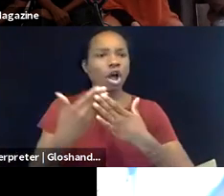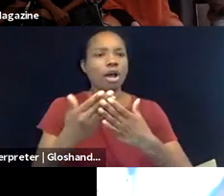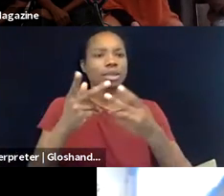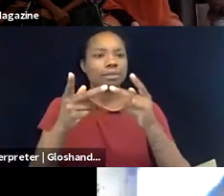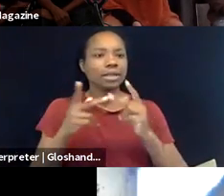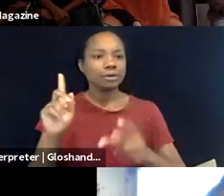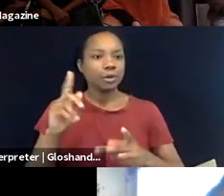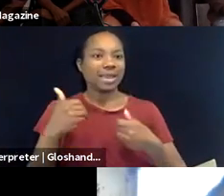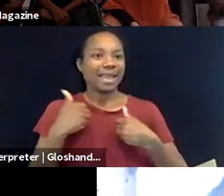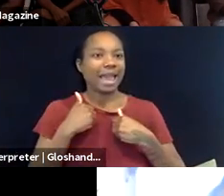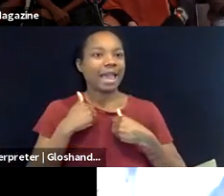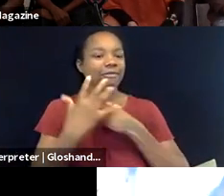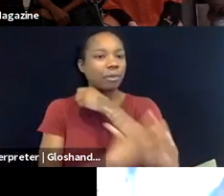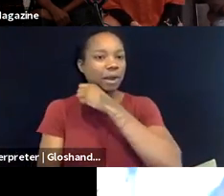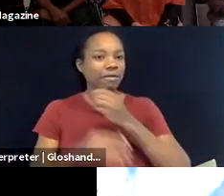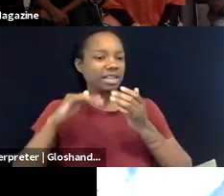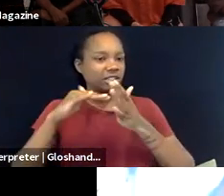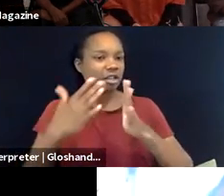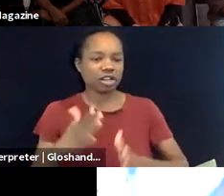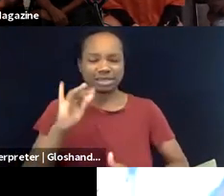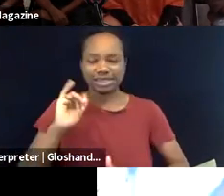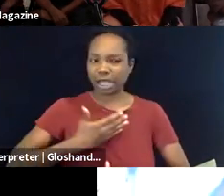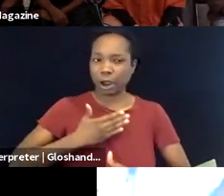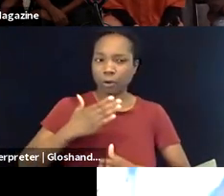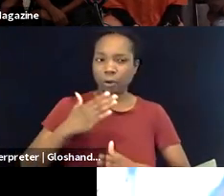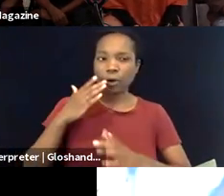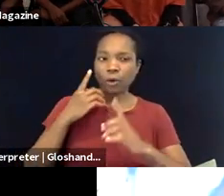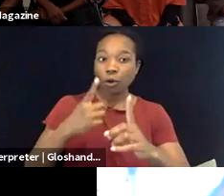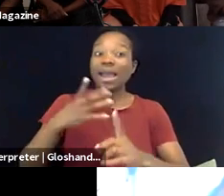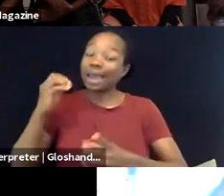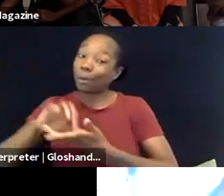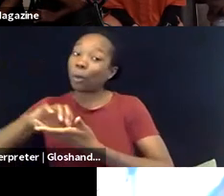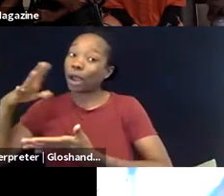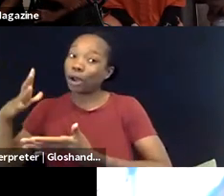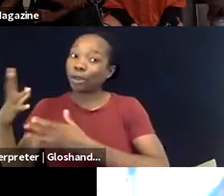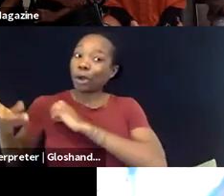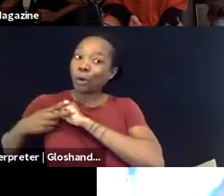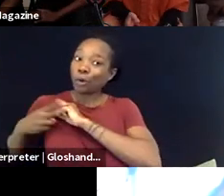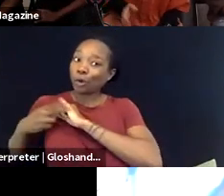where there's poverty scholars. Oh, and wealth hoarders. That's real talk.